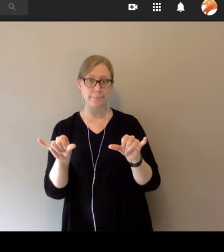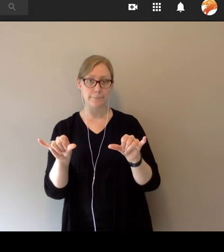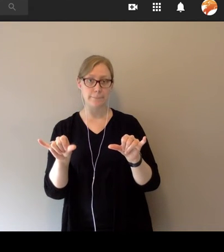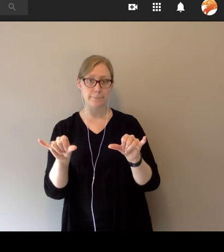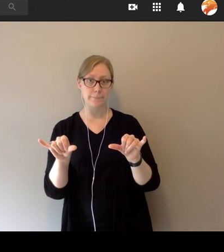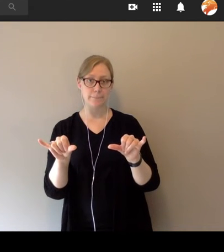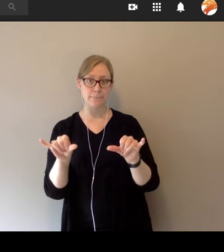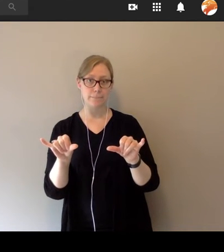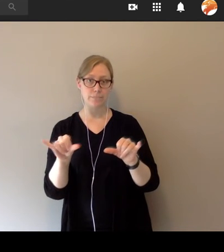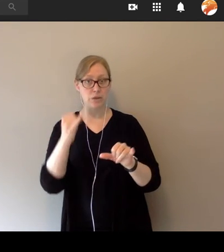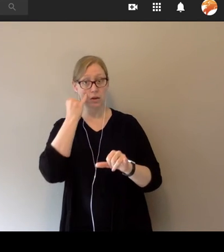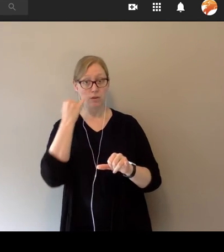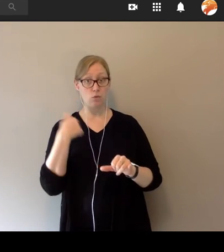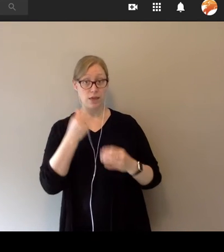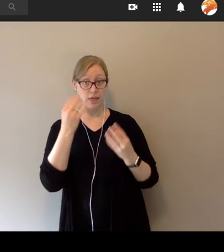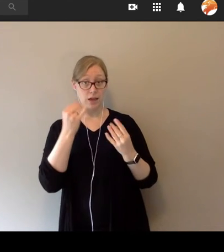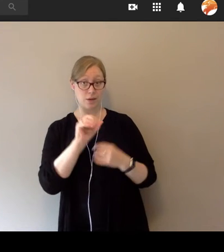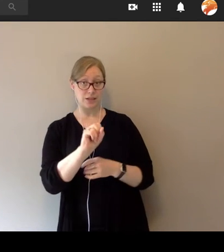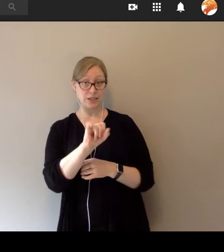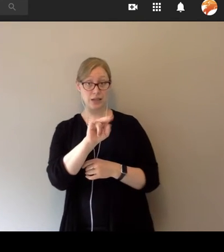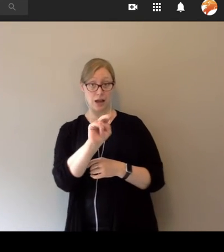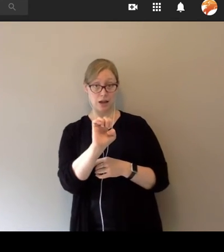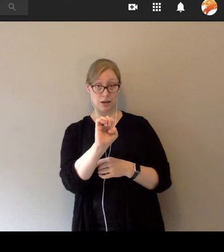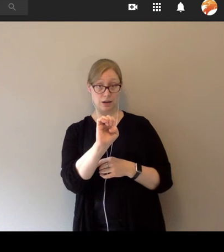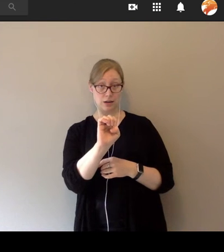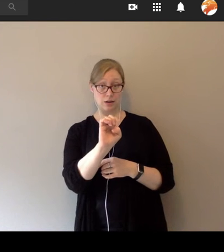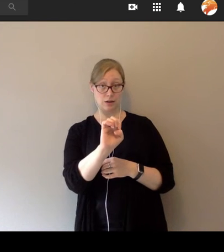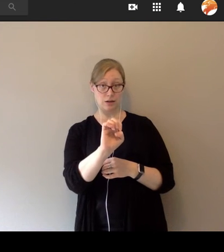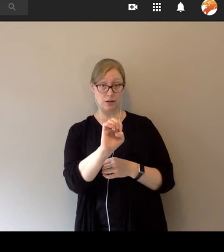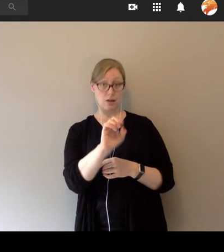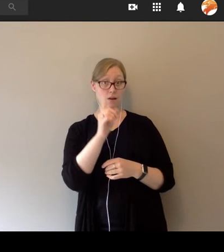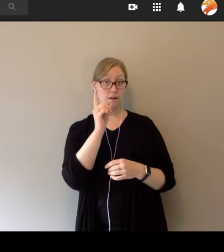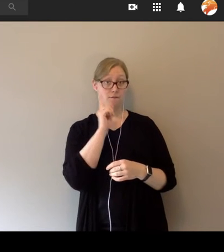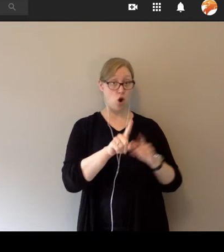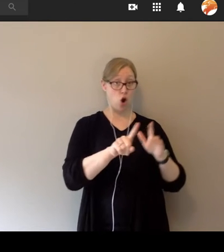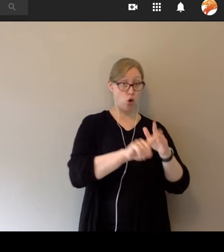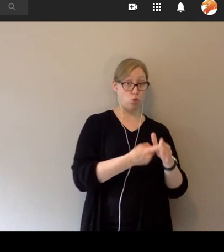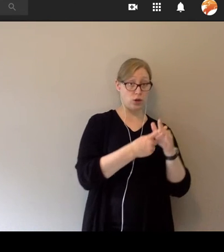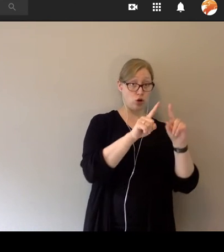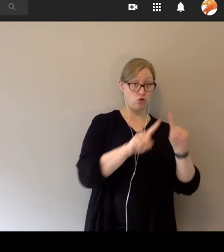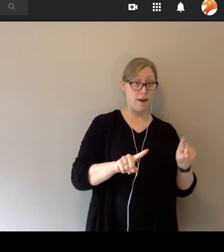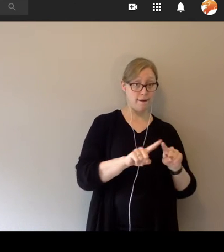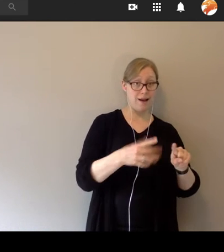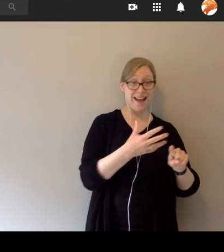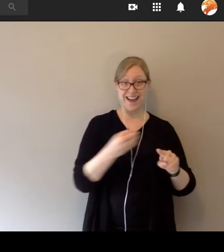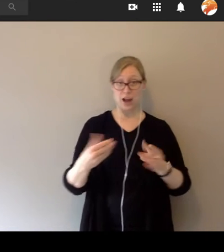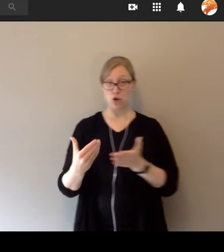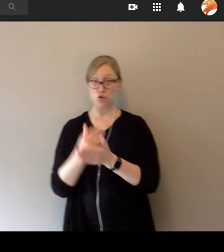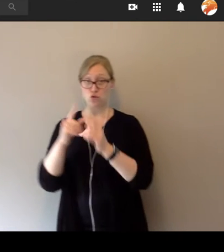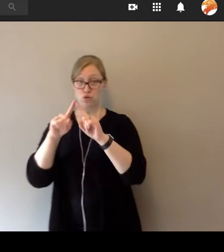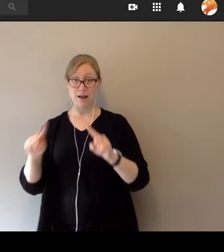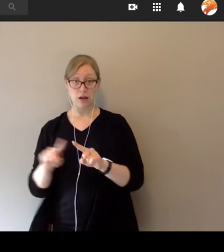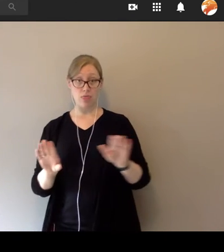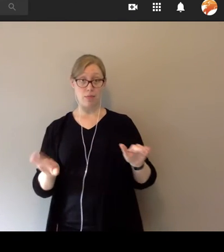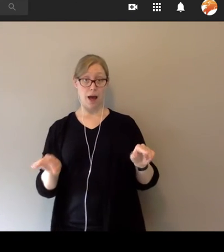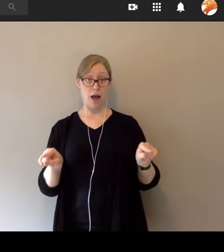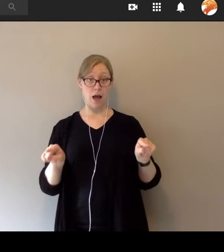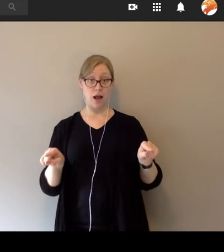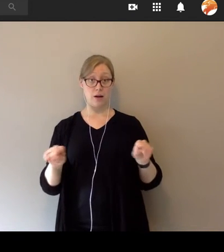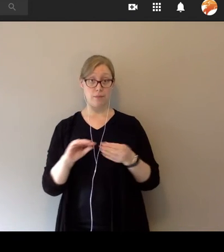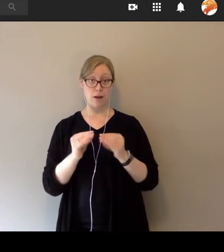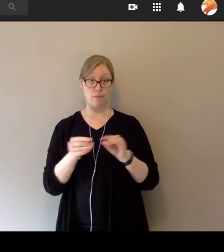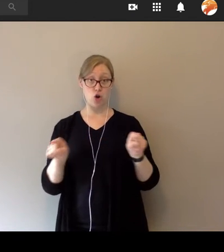of the original triangle and the hypotenuse of the new triangle, it's the same number on the bottom. But if we're thinking of the